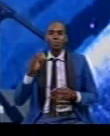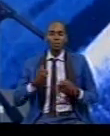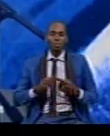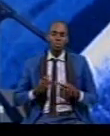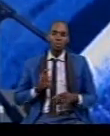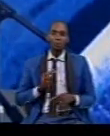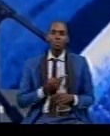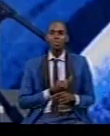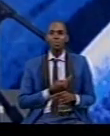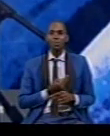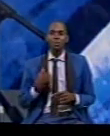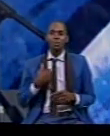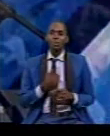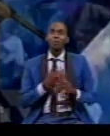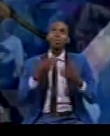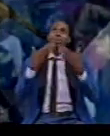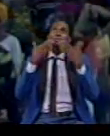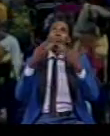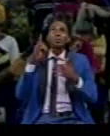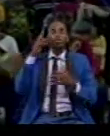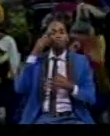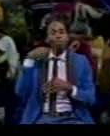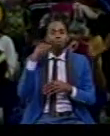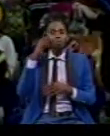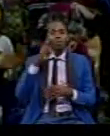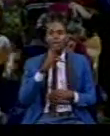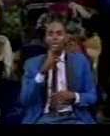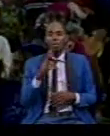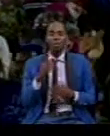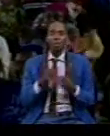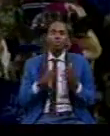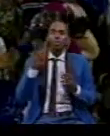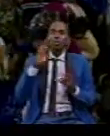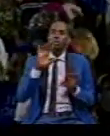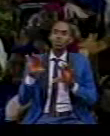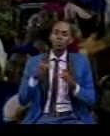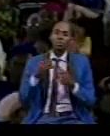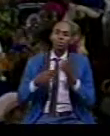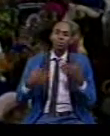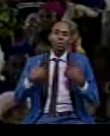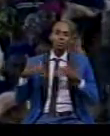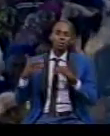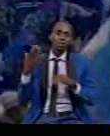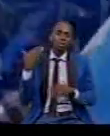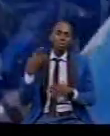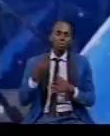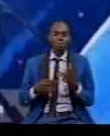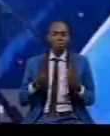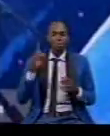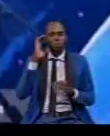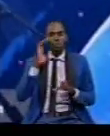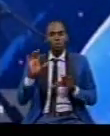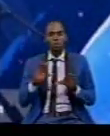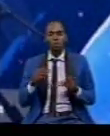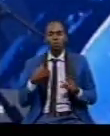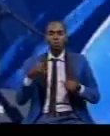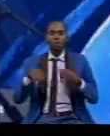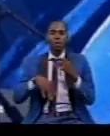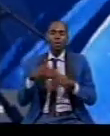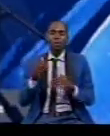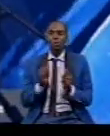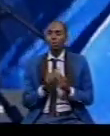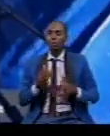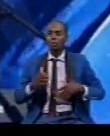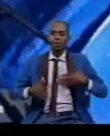receive him, the repentant and the righteous. We're looking at three things in the message